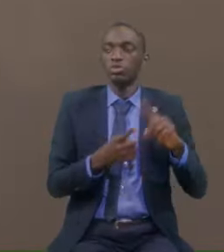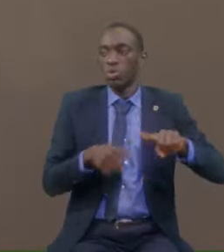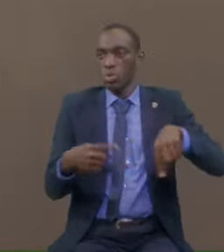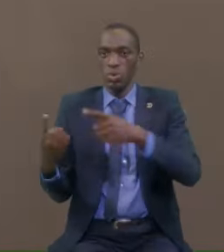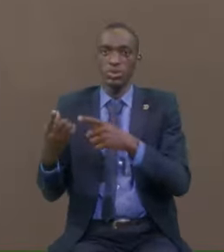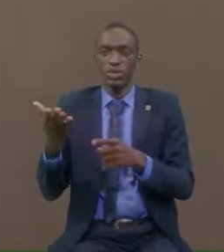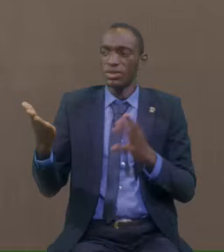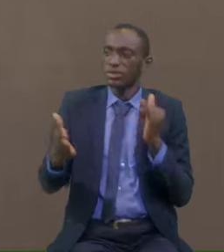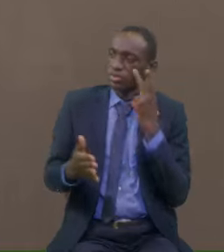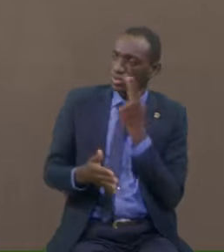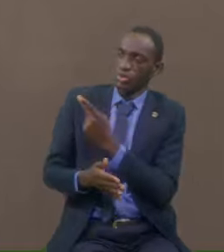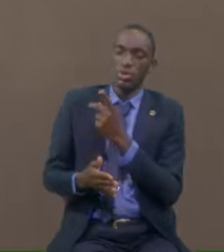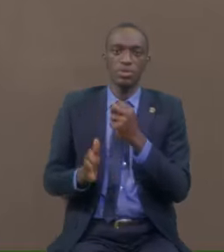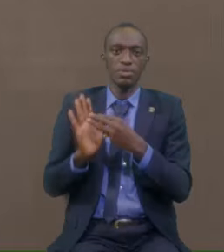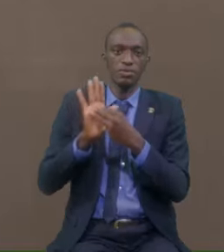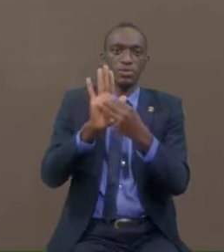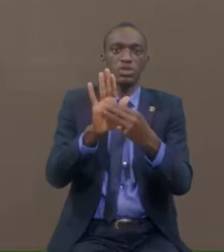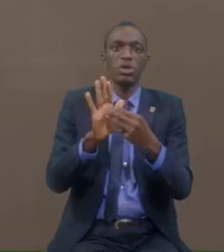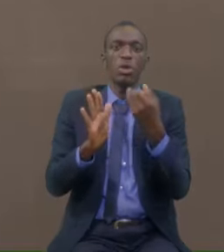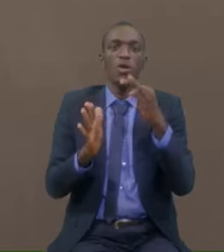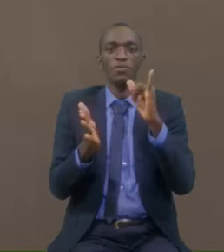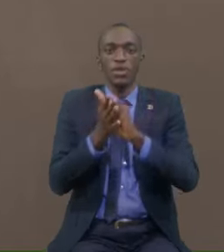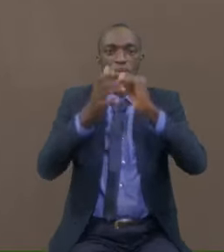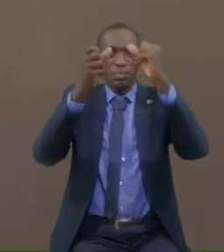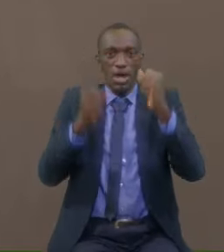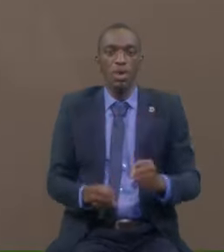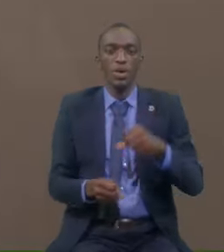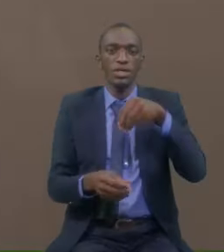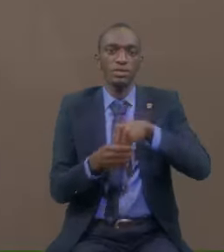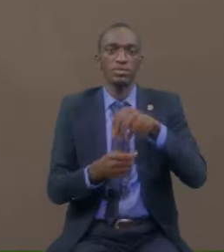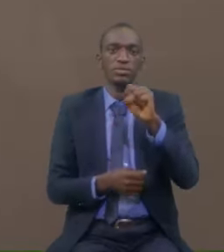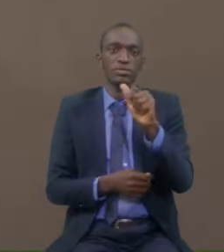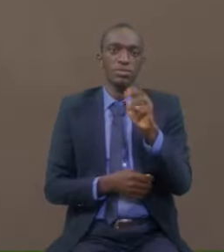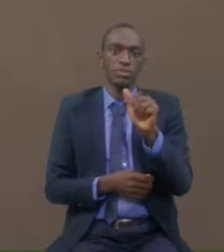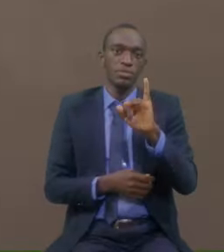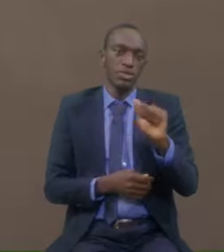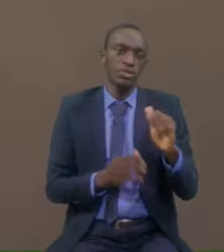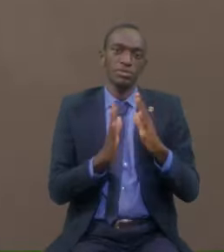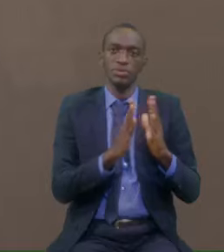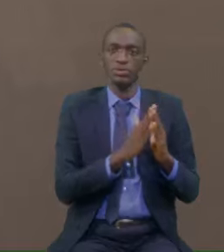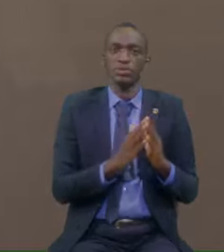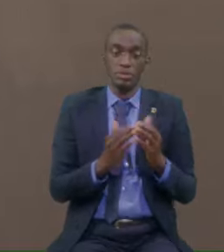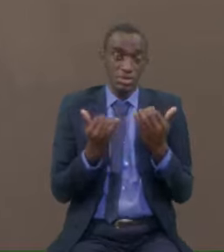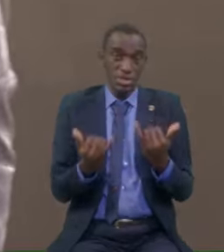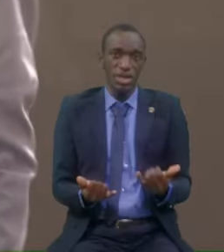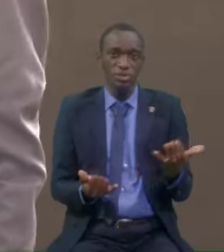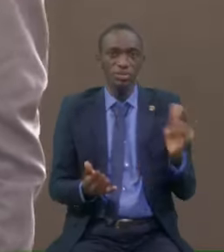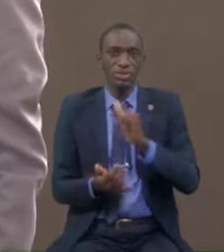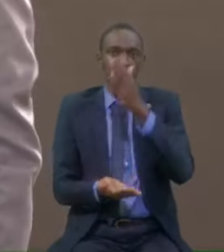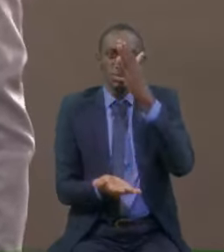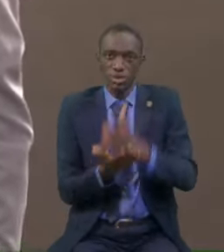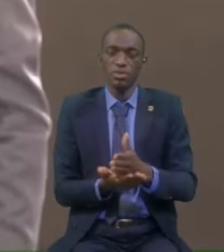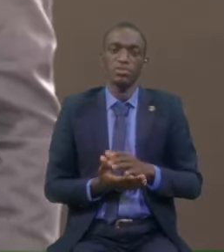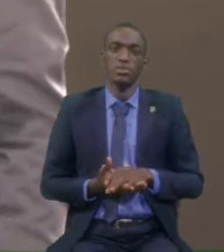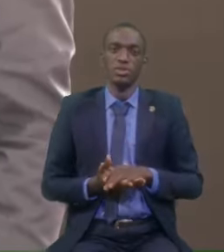Now, they stopped. The uttermost part of the earth, the